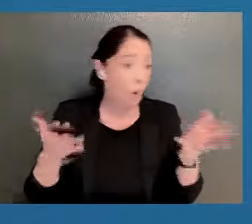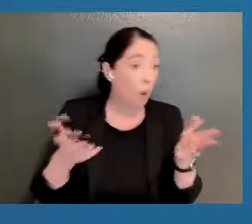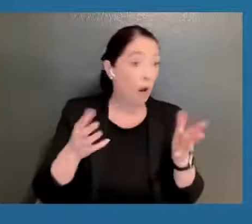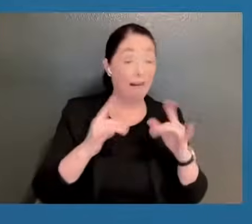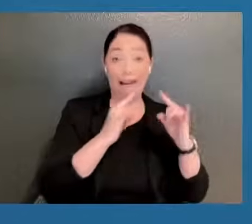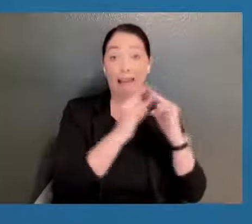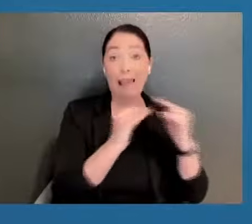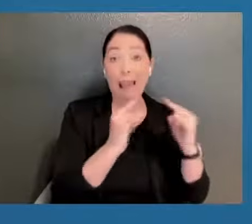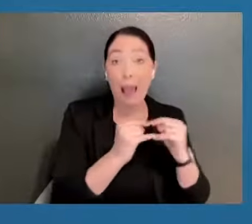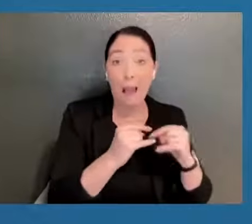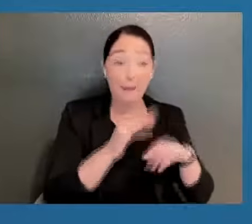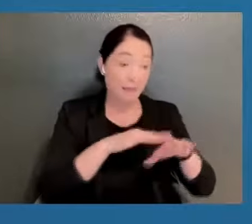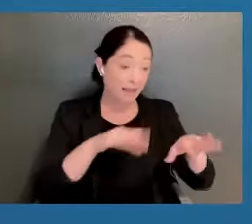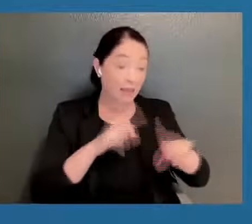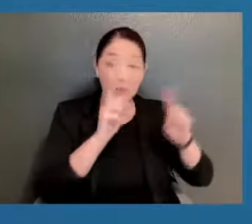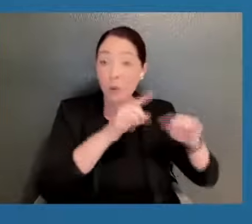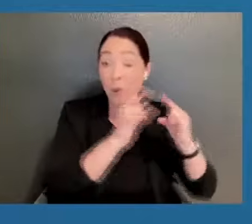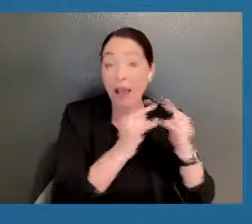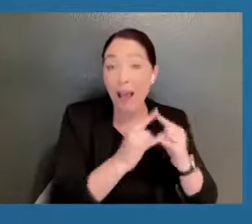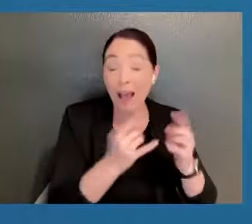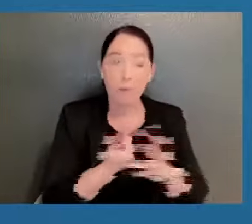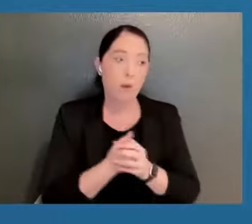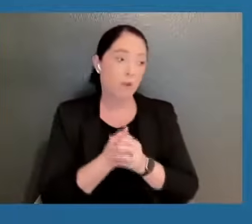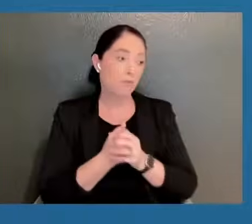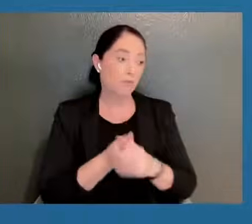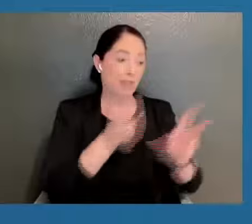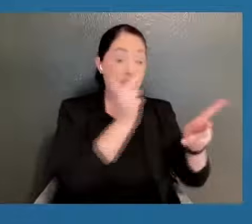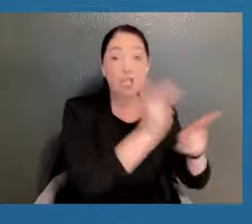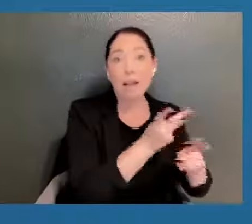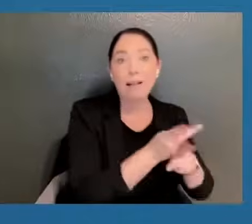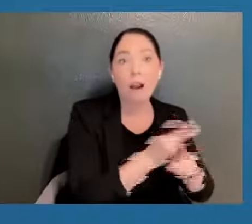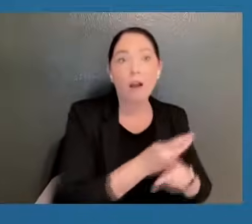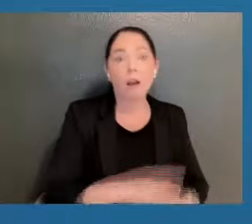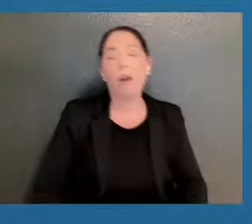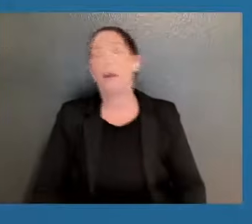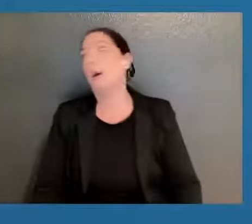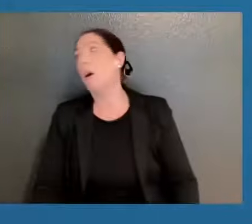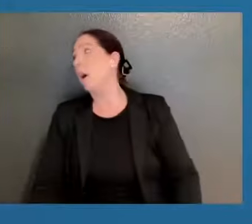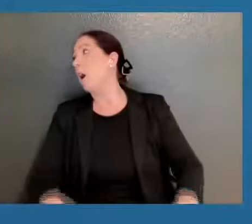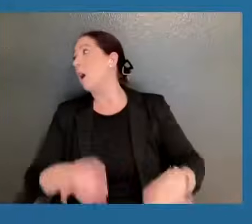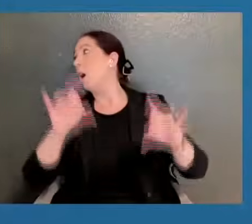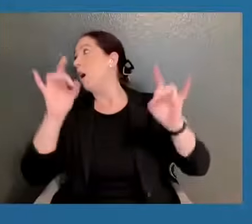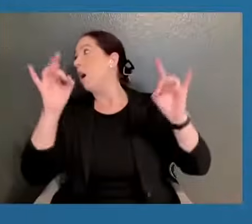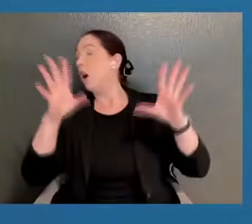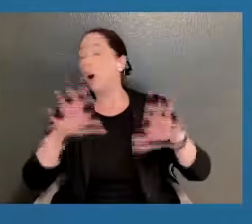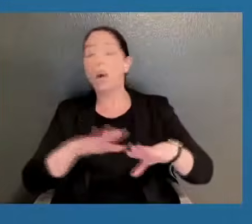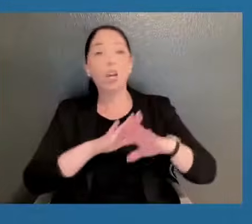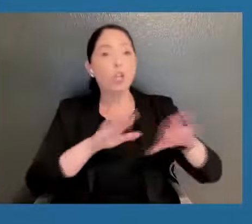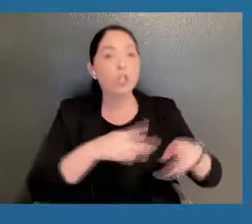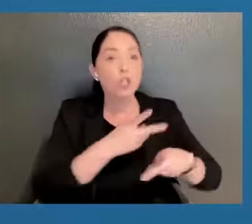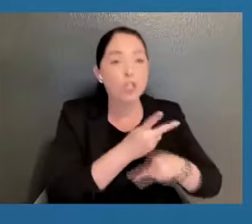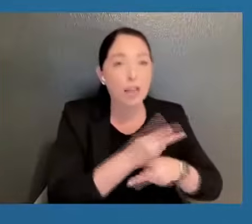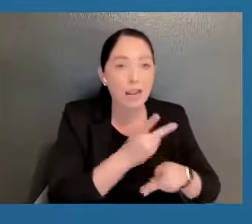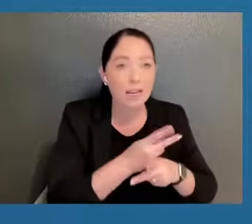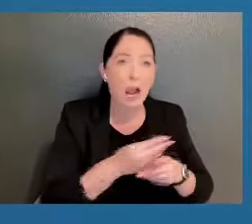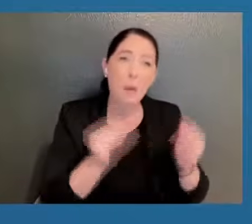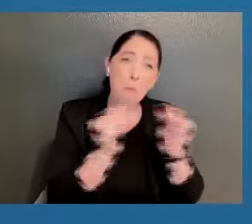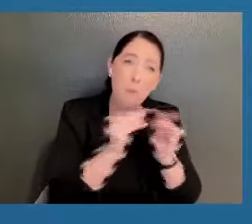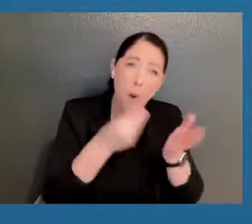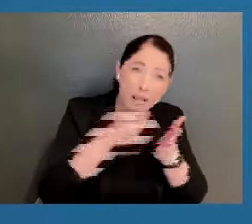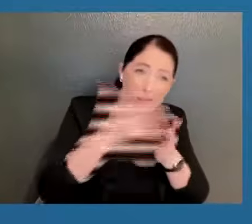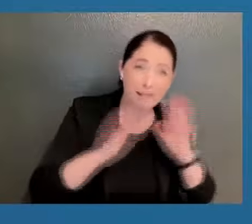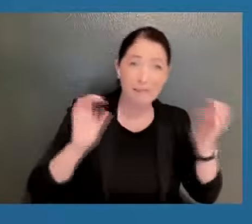Can you pay for your child care? My God, child care is so expensive. It's cheaper to go to one of our community colleges, even our state